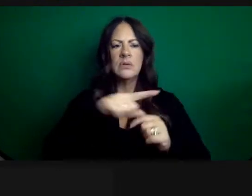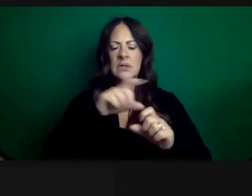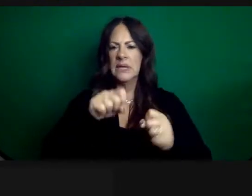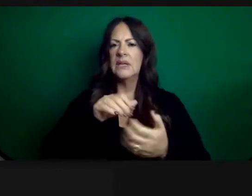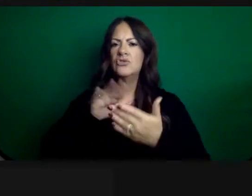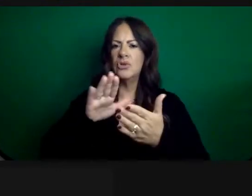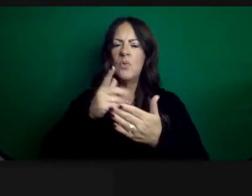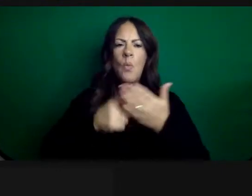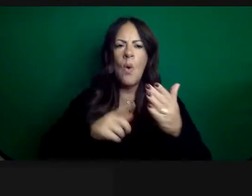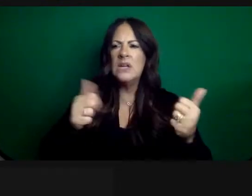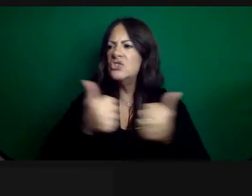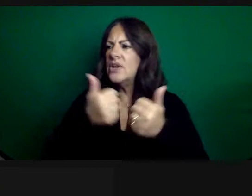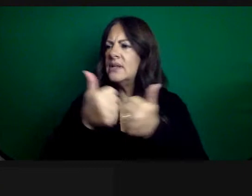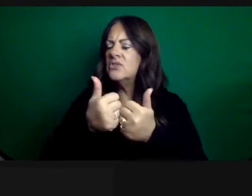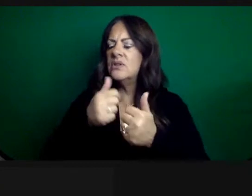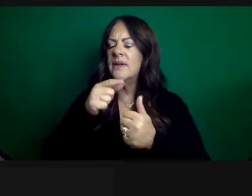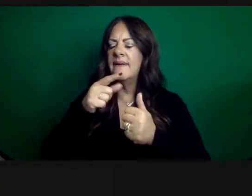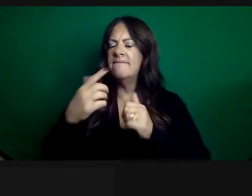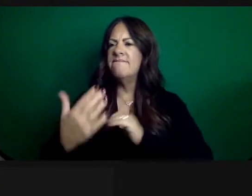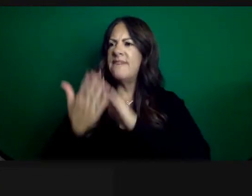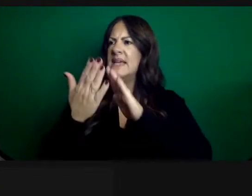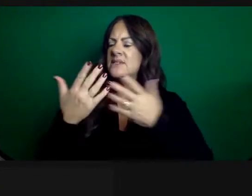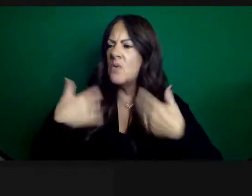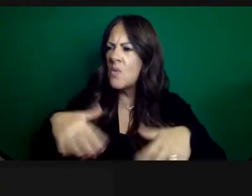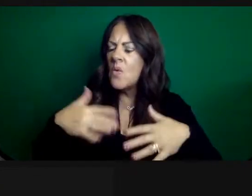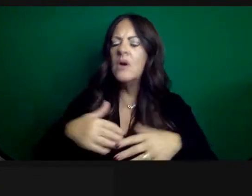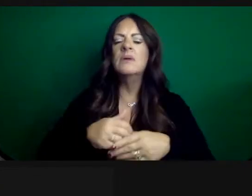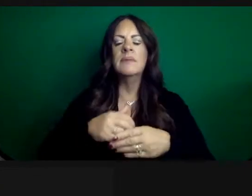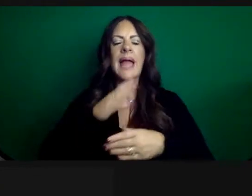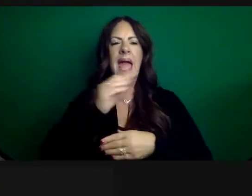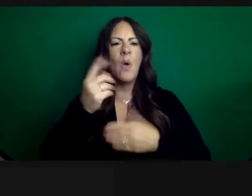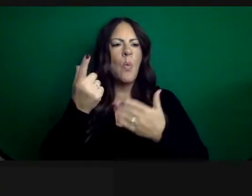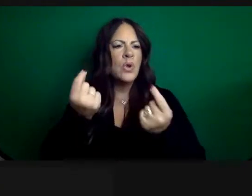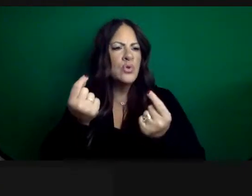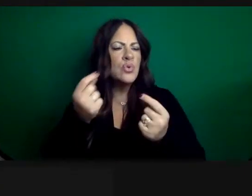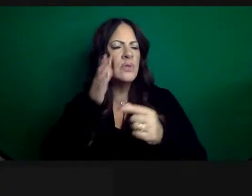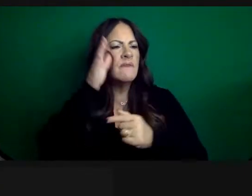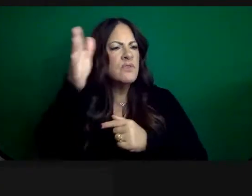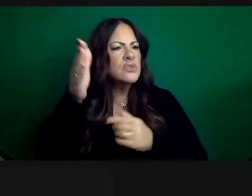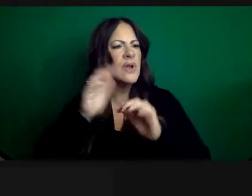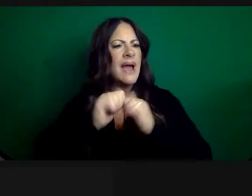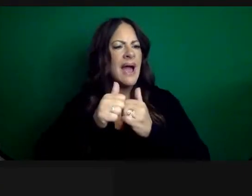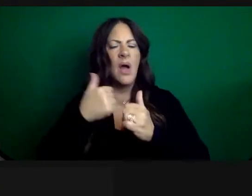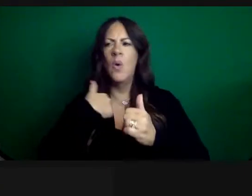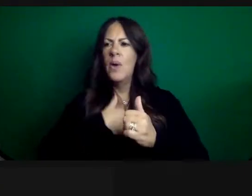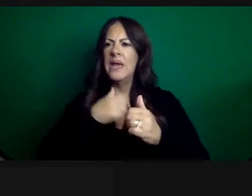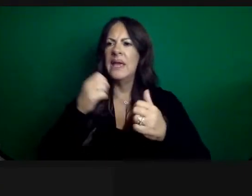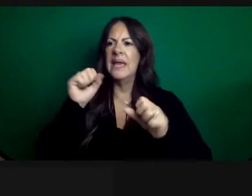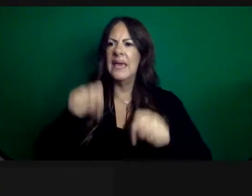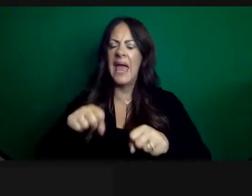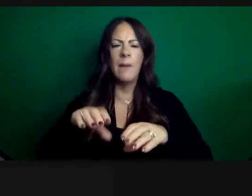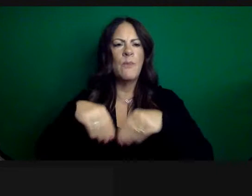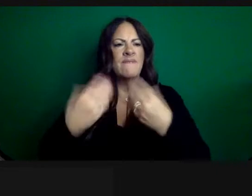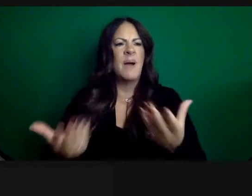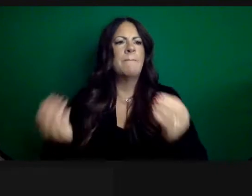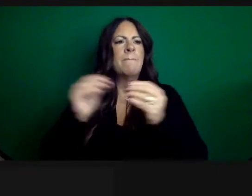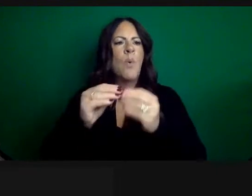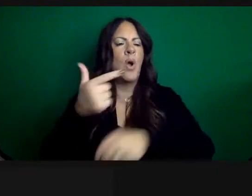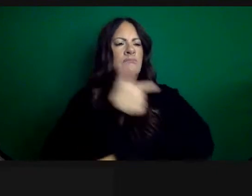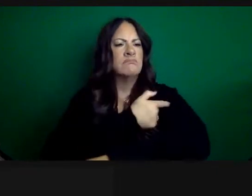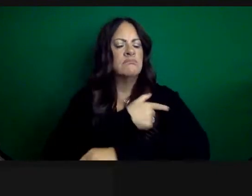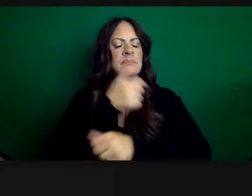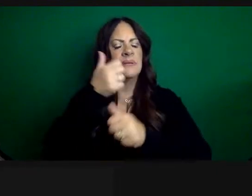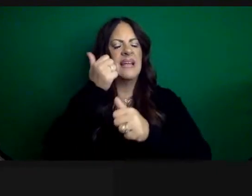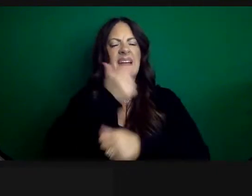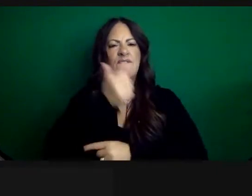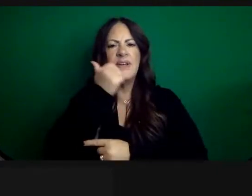the challenges of the day, but also the future, where we need to be able to do greater amounts of vaccinations per day and